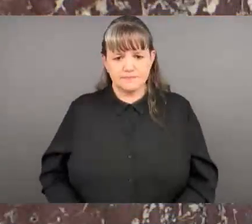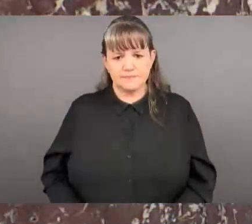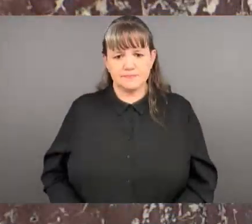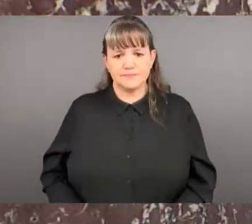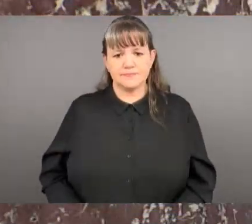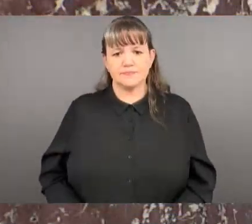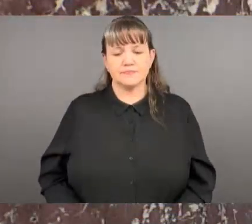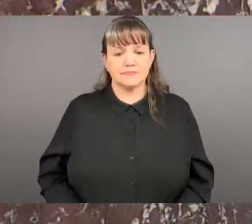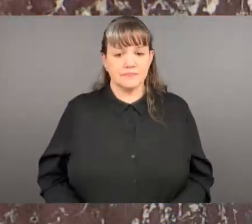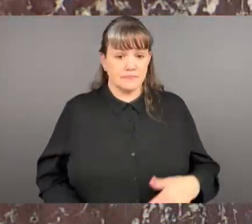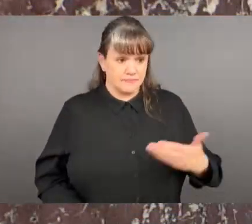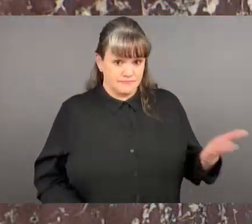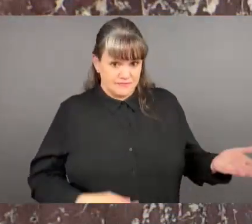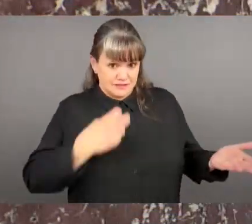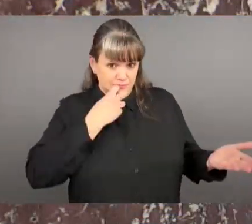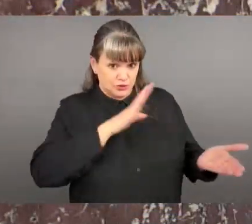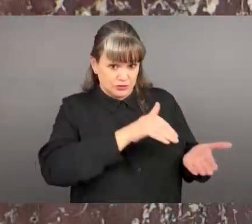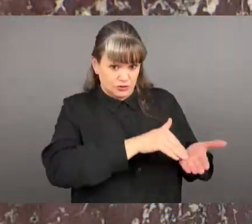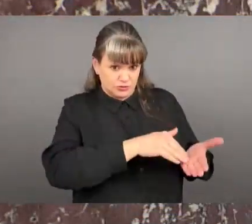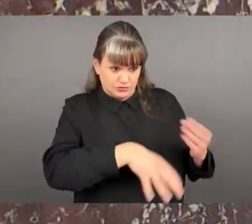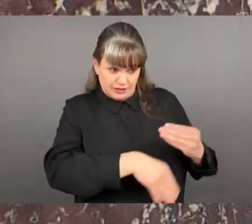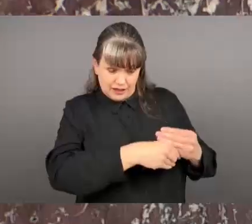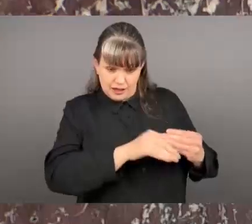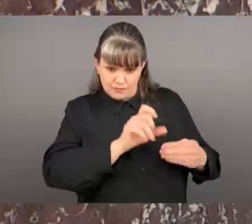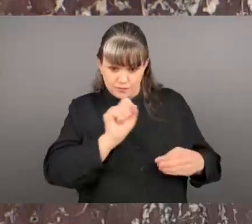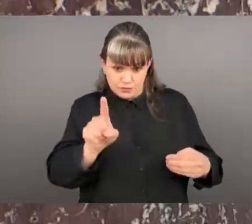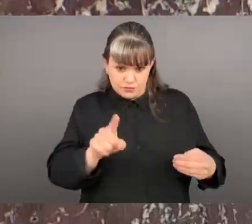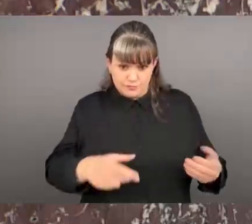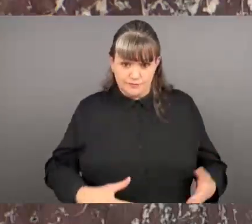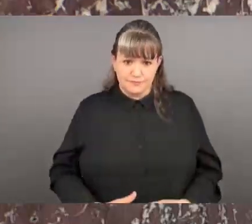Talk about no answers, Mr. Speaker.